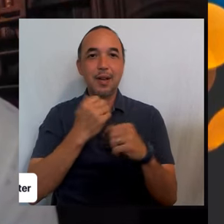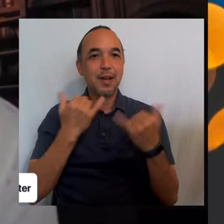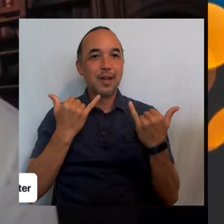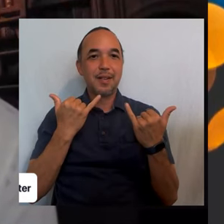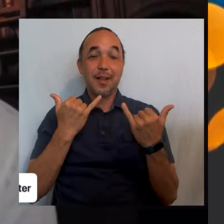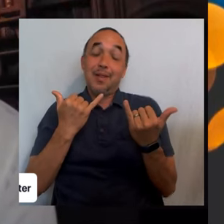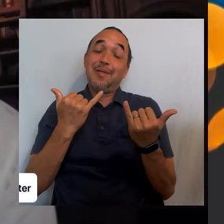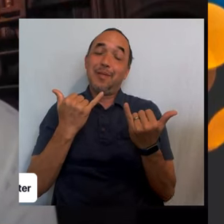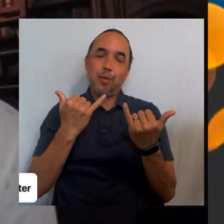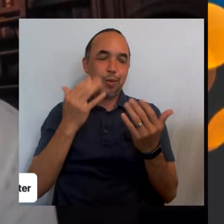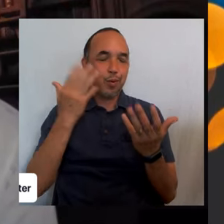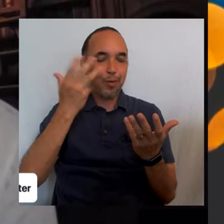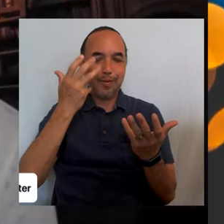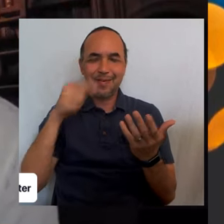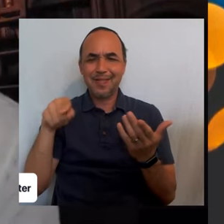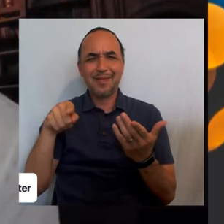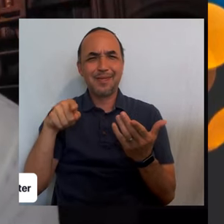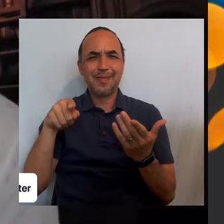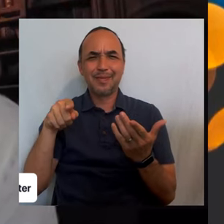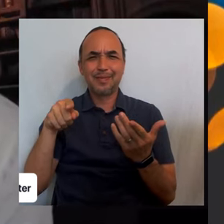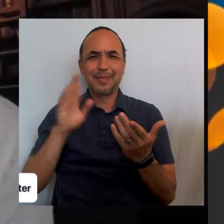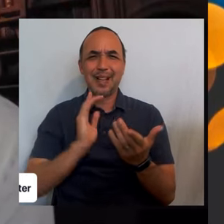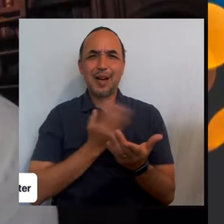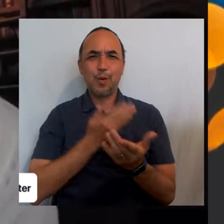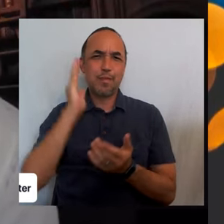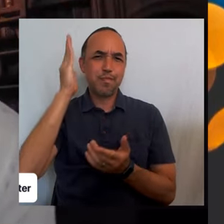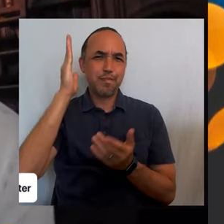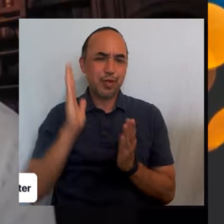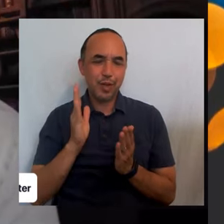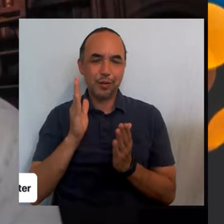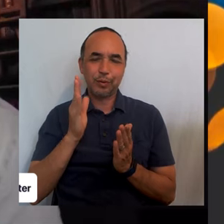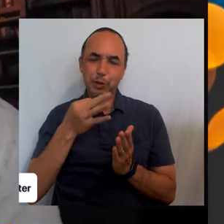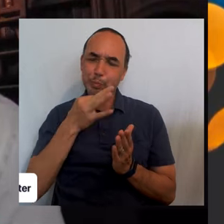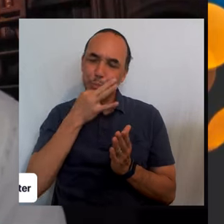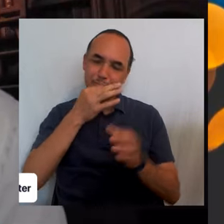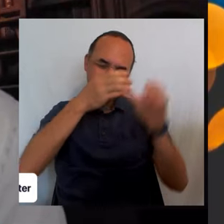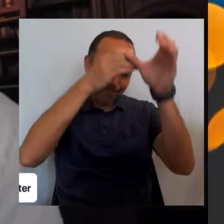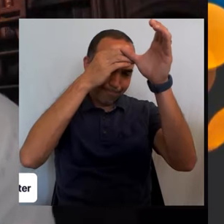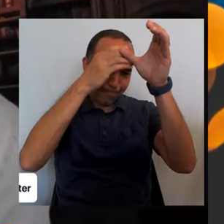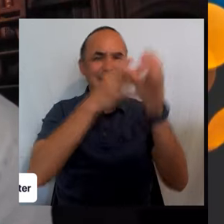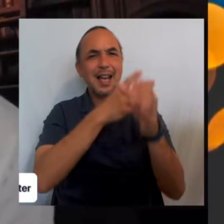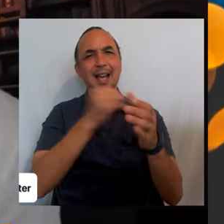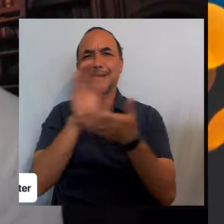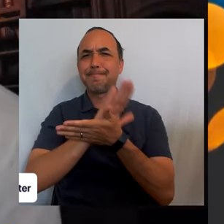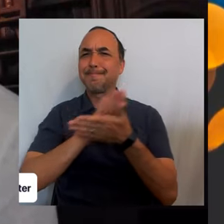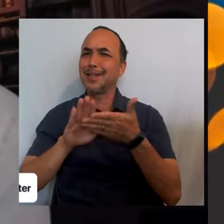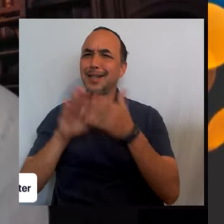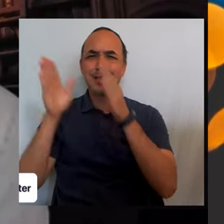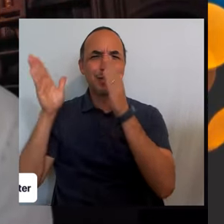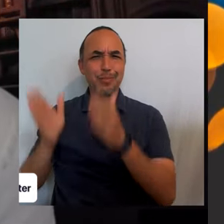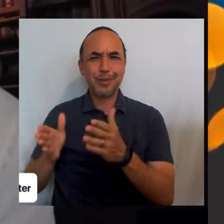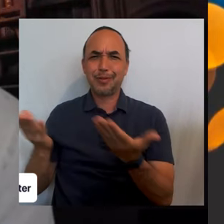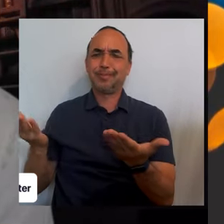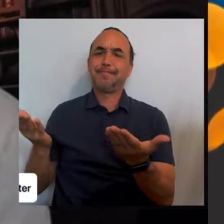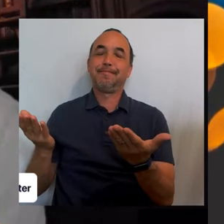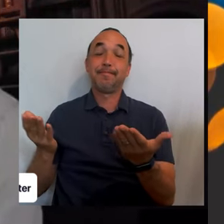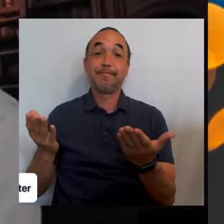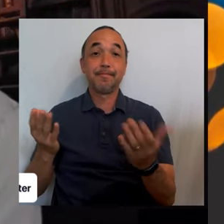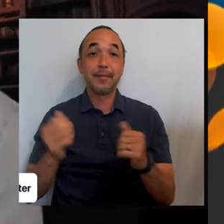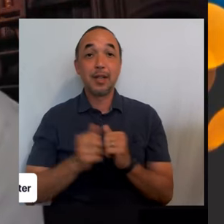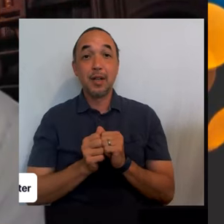I've met in a long time and also an expert in this field. So we are very honored to have him here today. With us, as